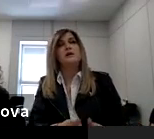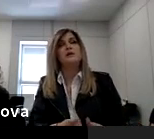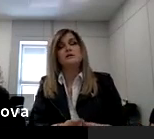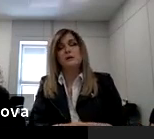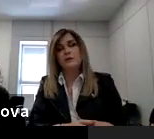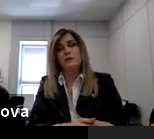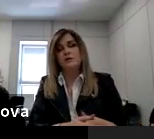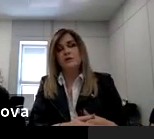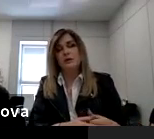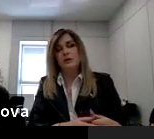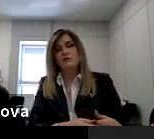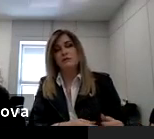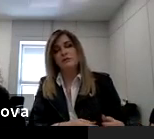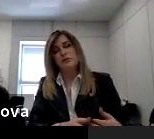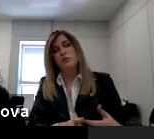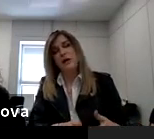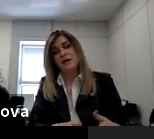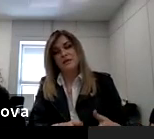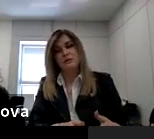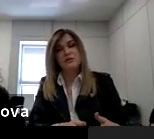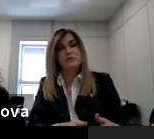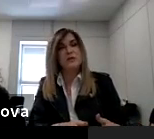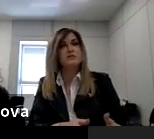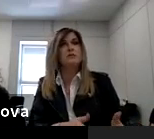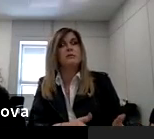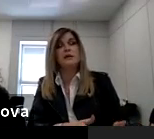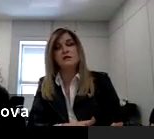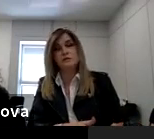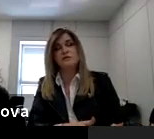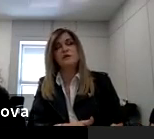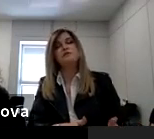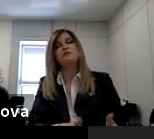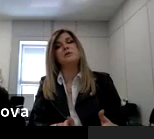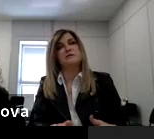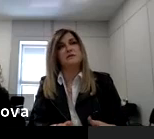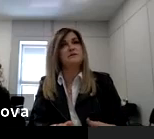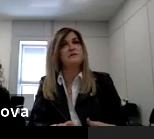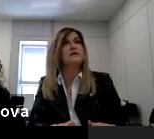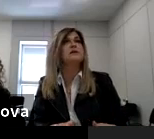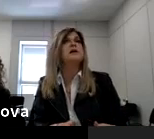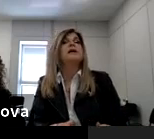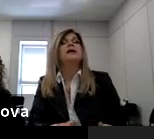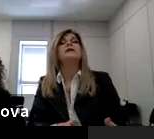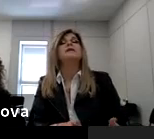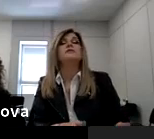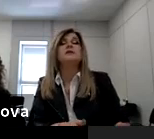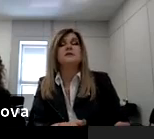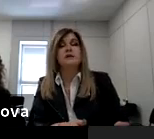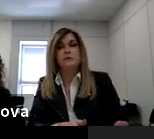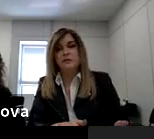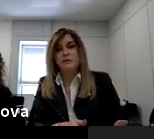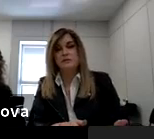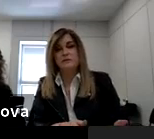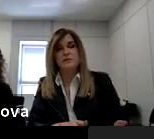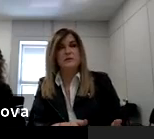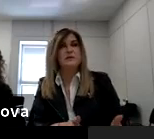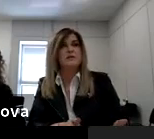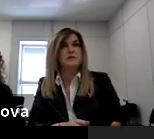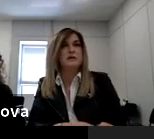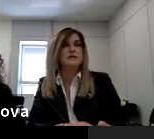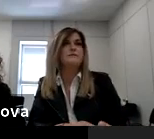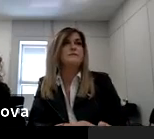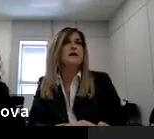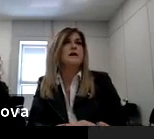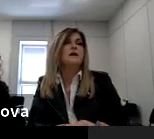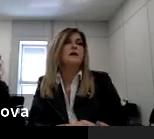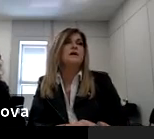Egypt. That's why we need to have a very wide temperature range from -45 to +55 and humidity up to 100%. It's